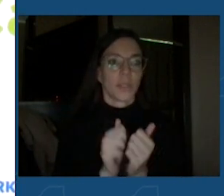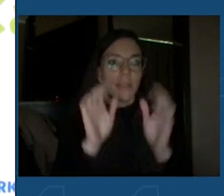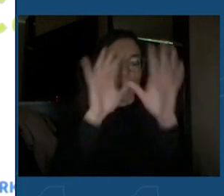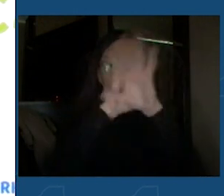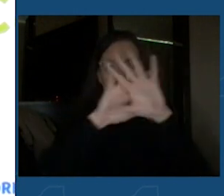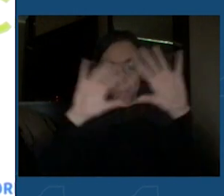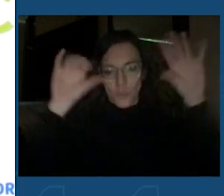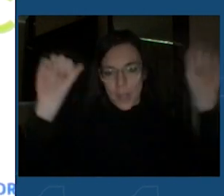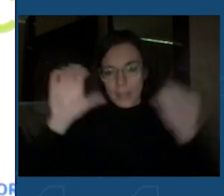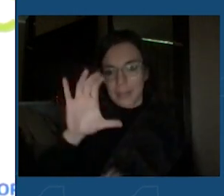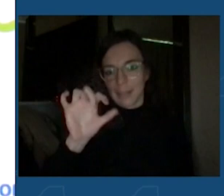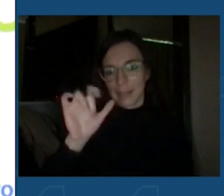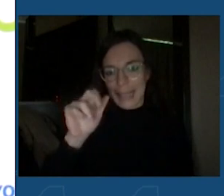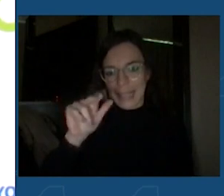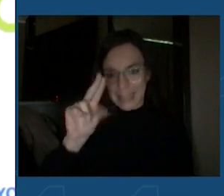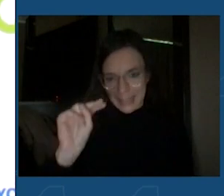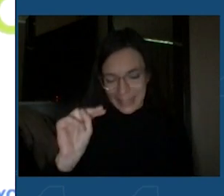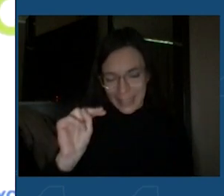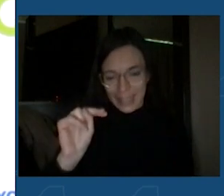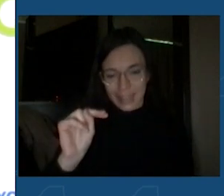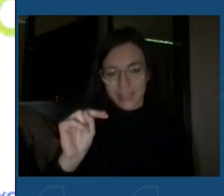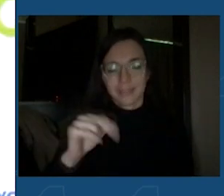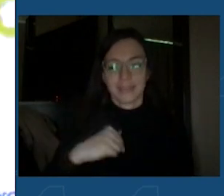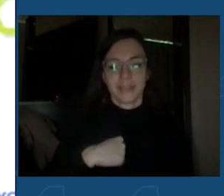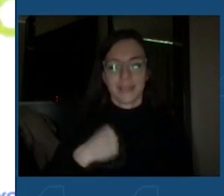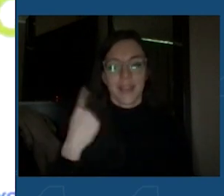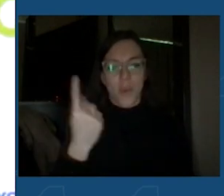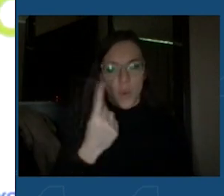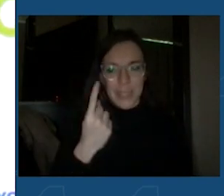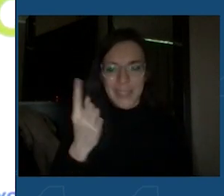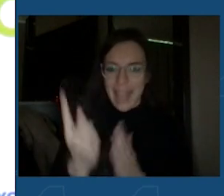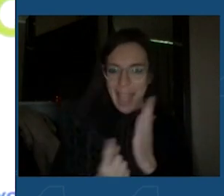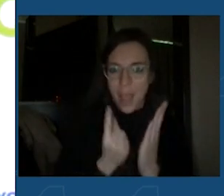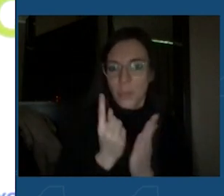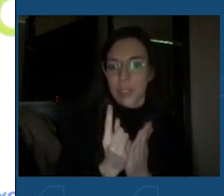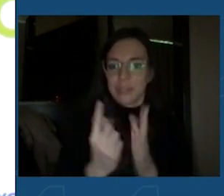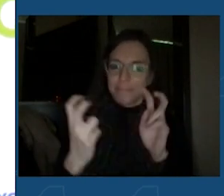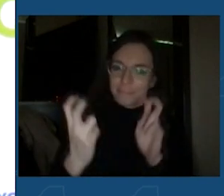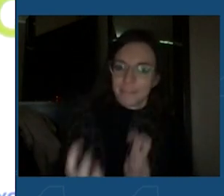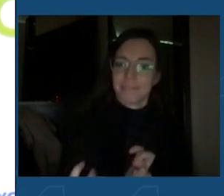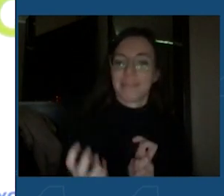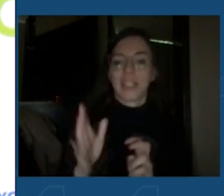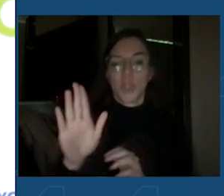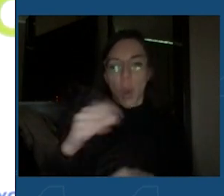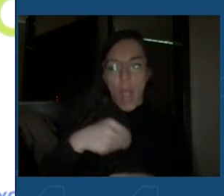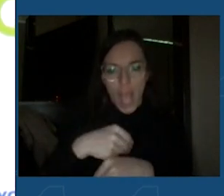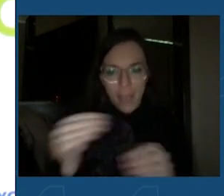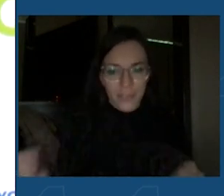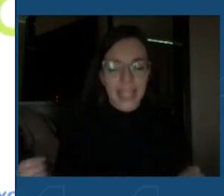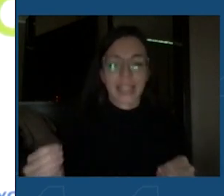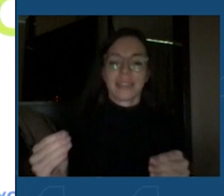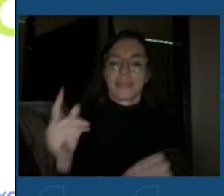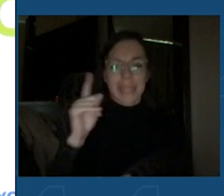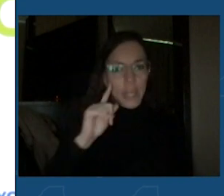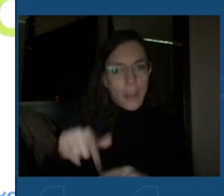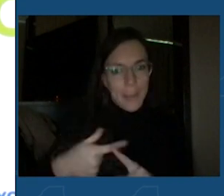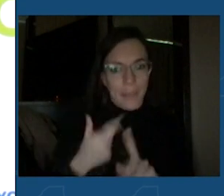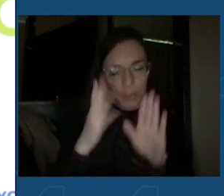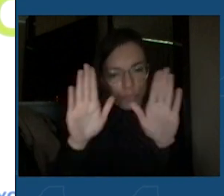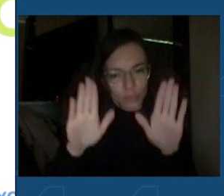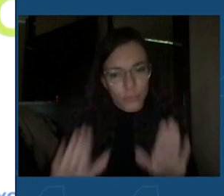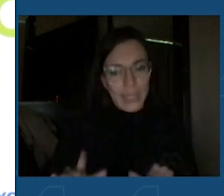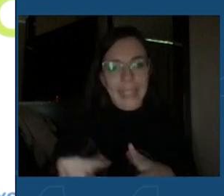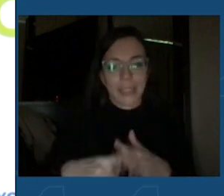President Clinton. You know, the hours spending in your office speaking with you and hearing about this great initiative was just